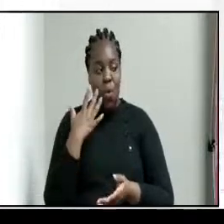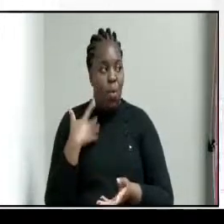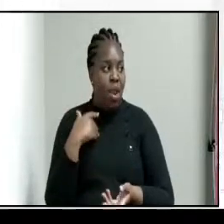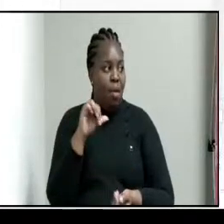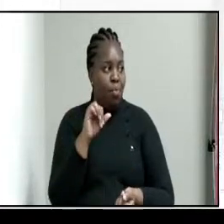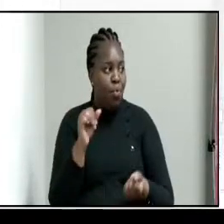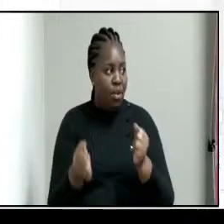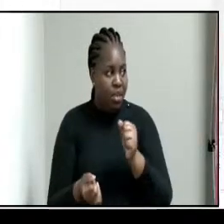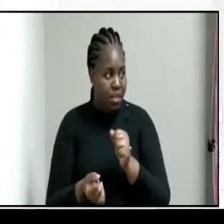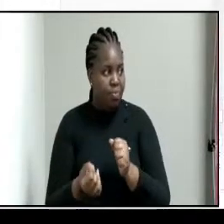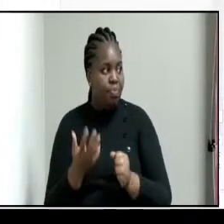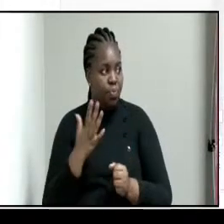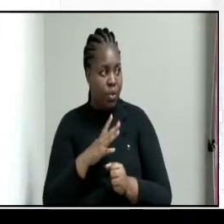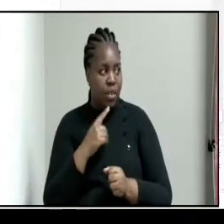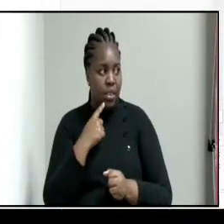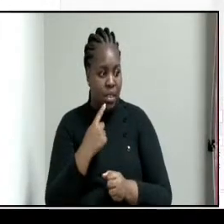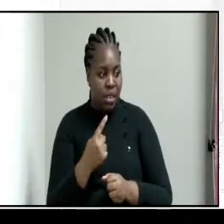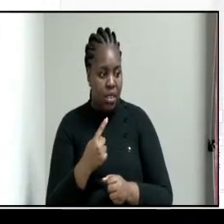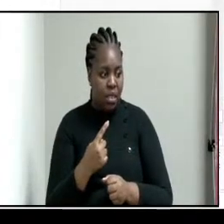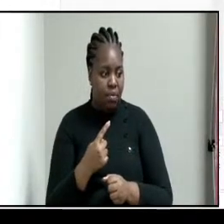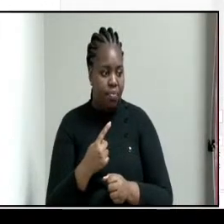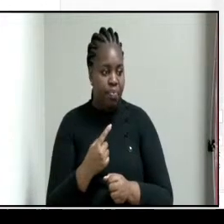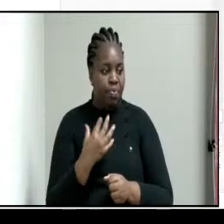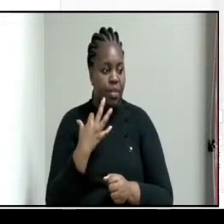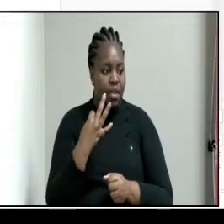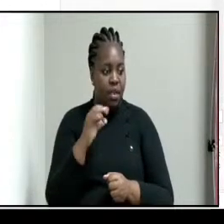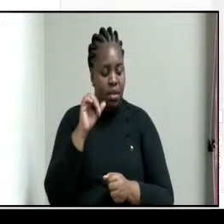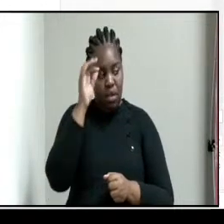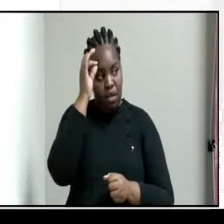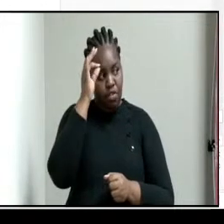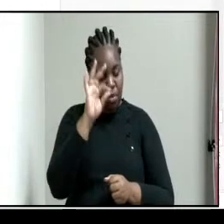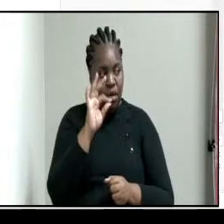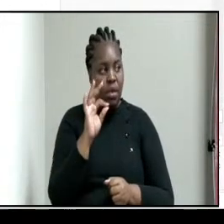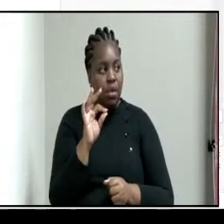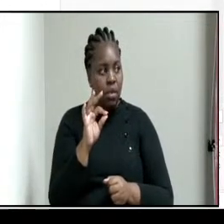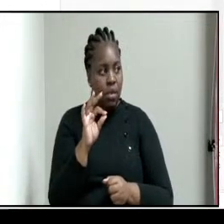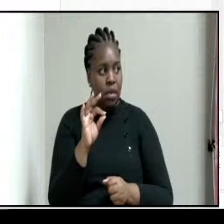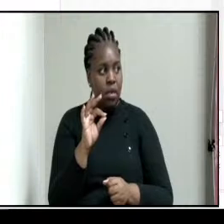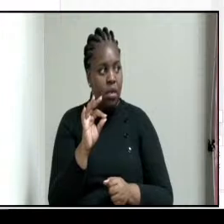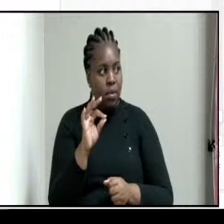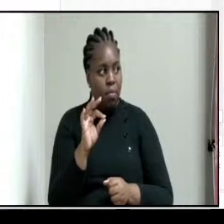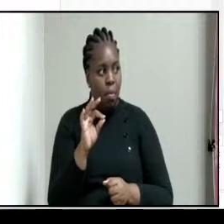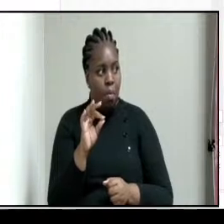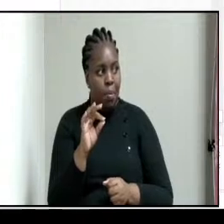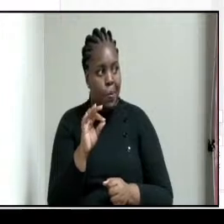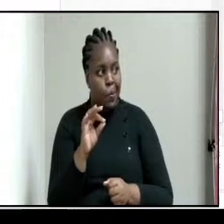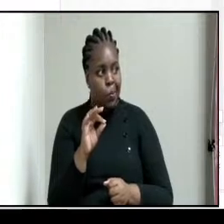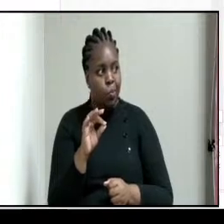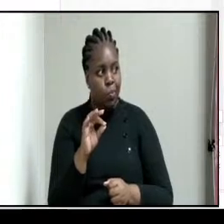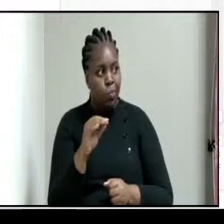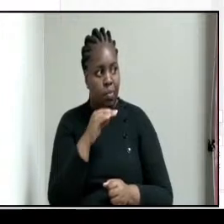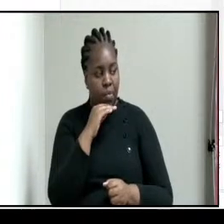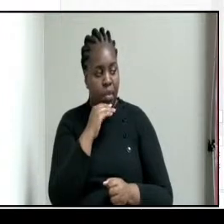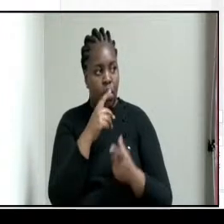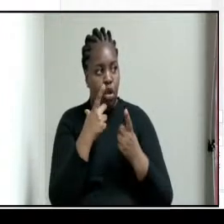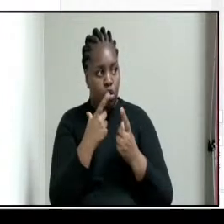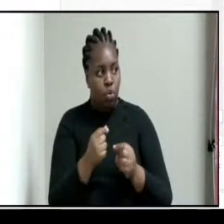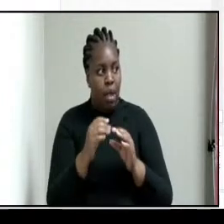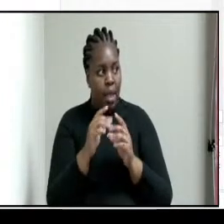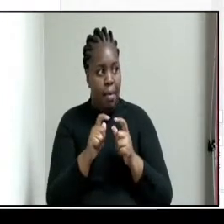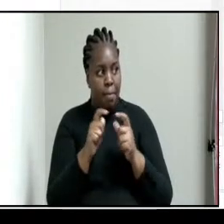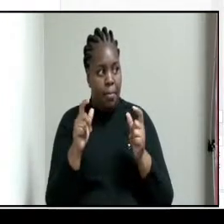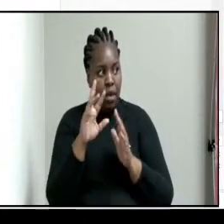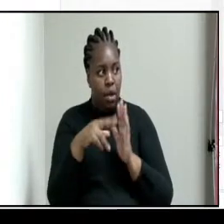conclude, I want to say that the three arms of government do play a critical role, rather, in ensuring the